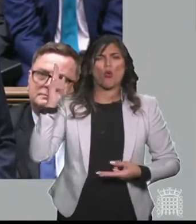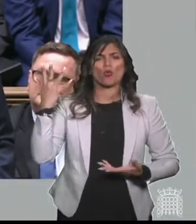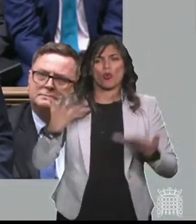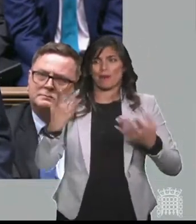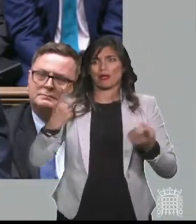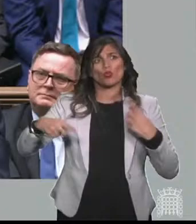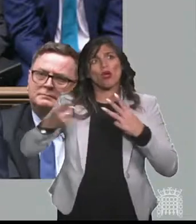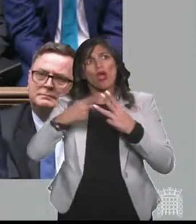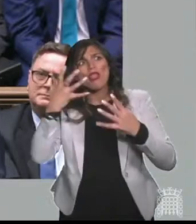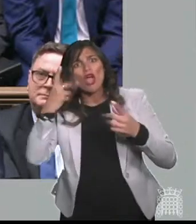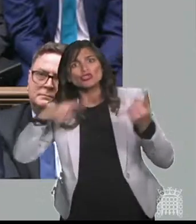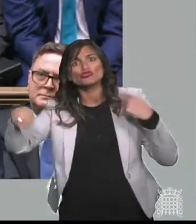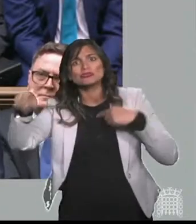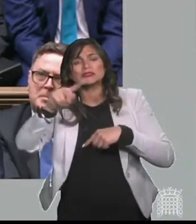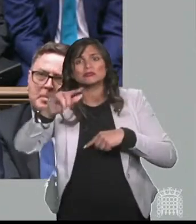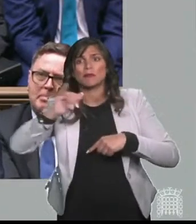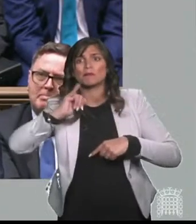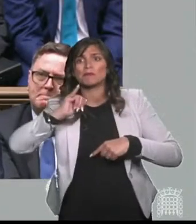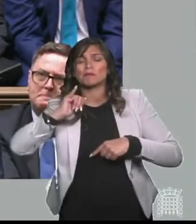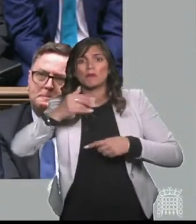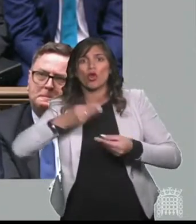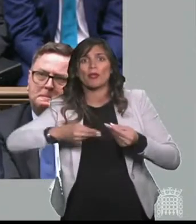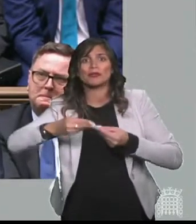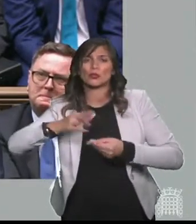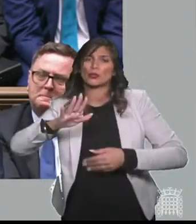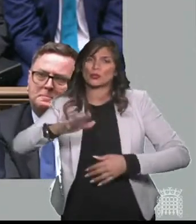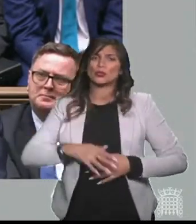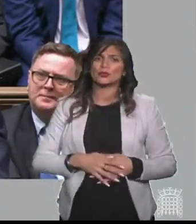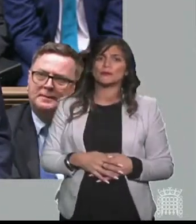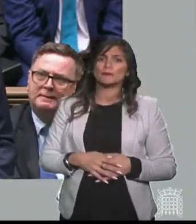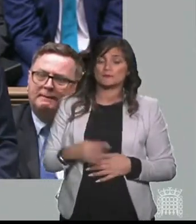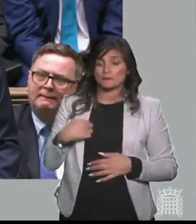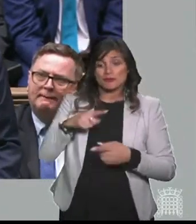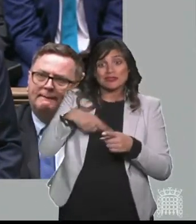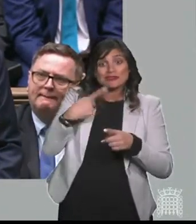the self-employed, I've simplified and reformed their taxes by abolishing